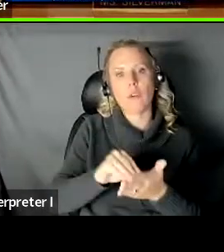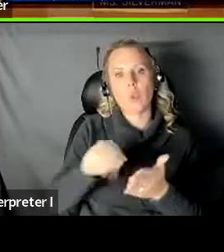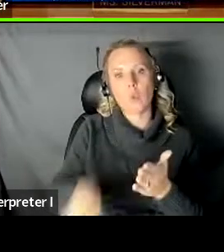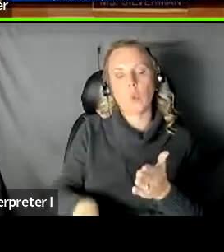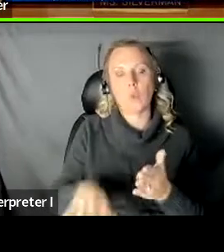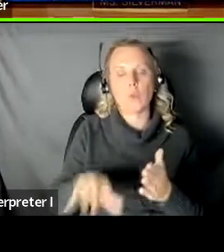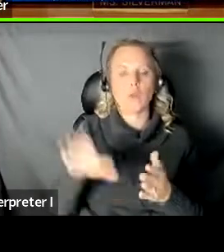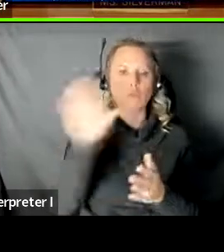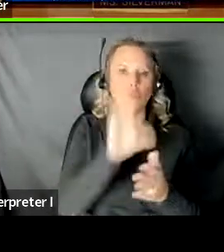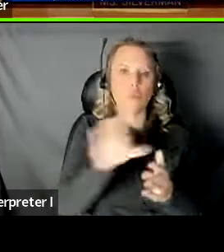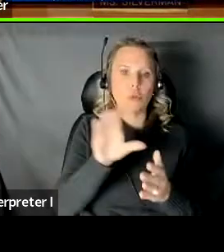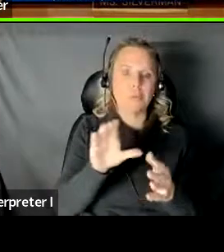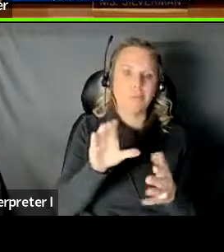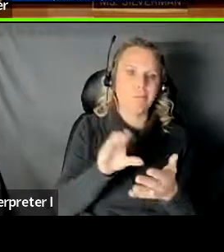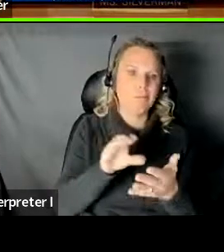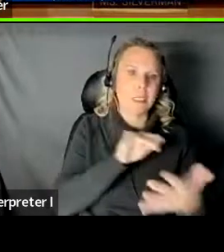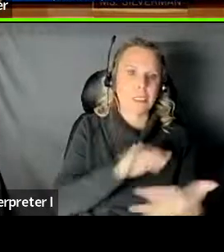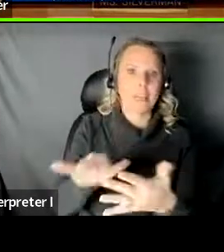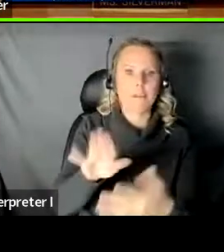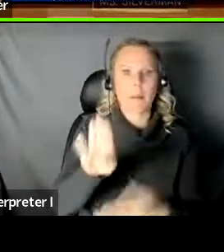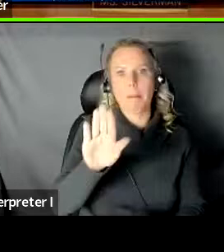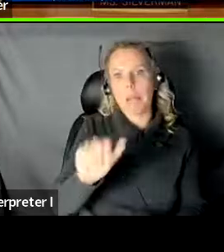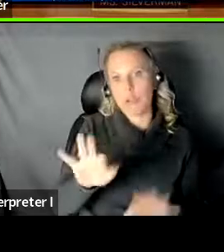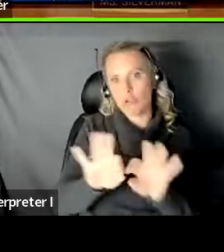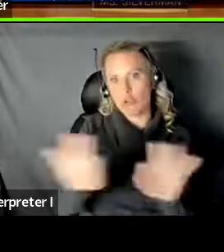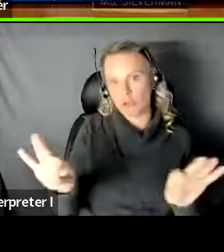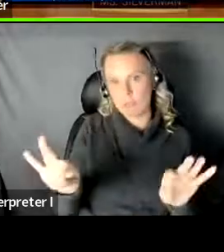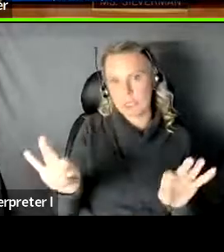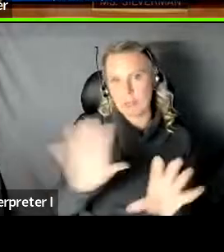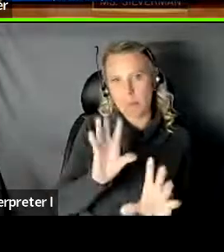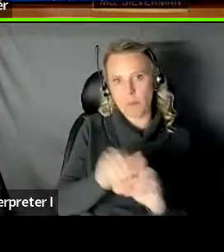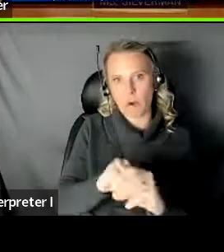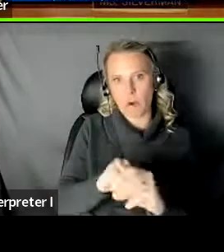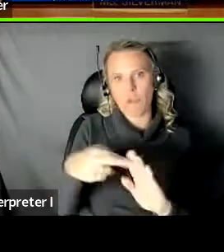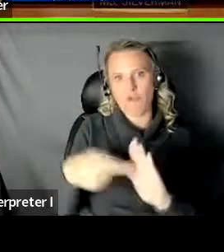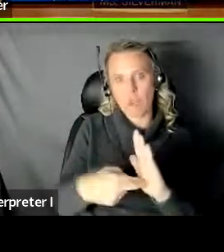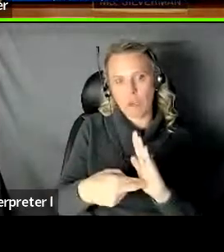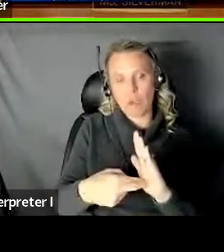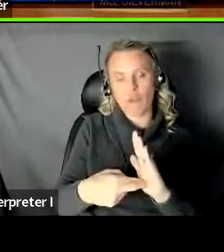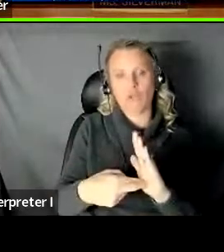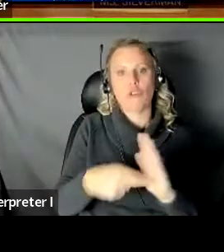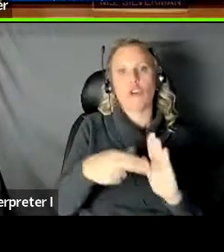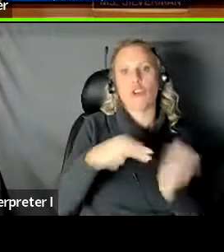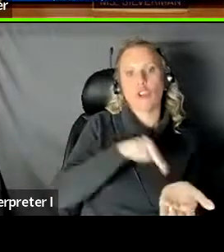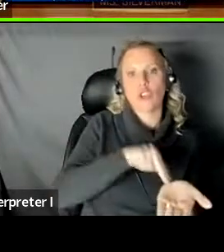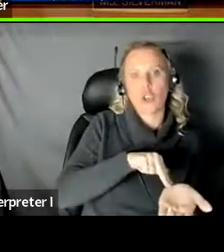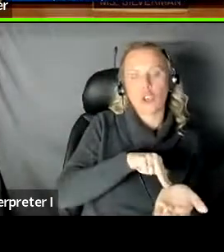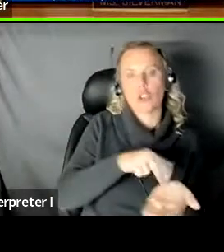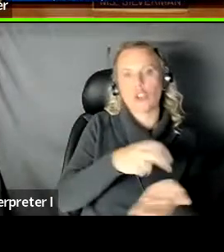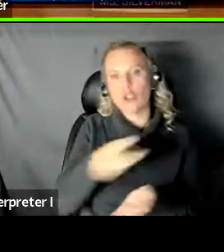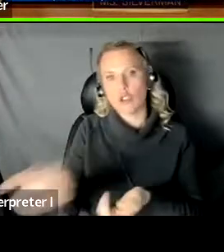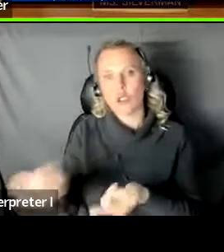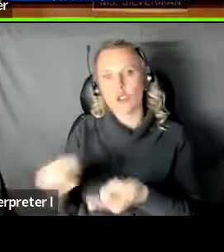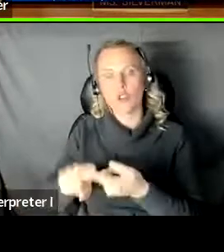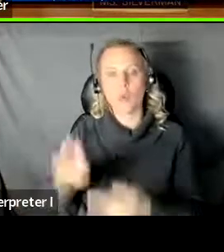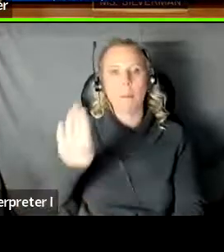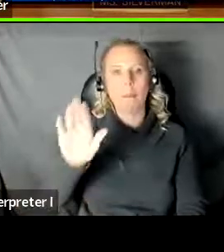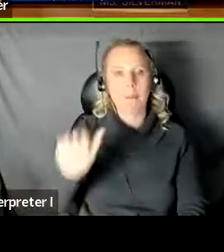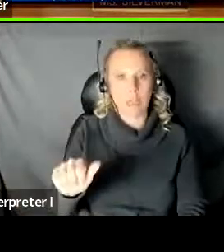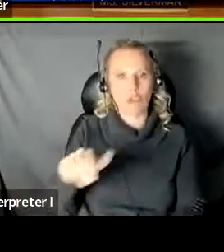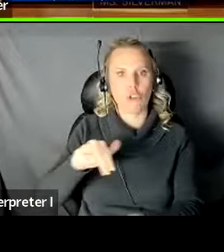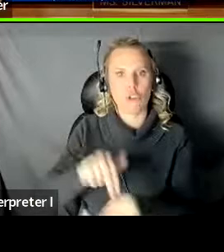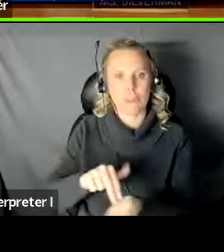pursuing a bachelor's degree as part of a registered nurse to Bachelor's of Science in Nursing